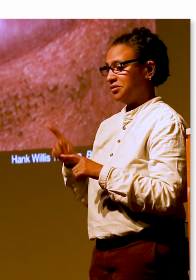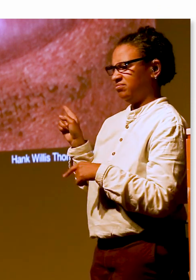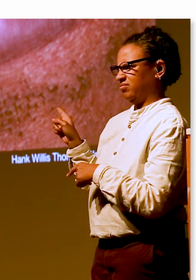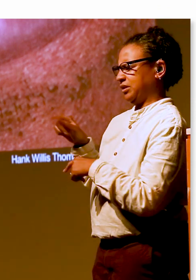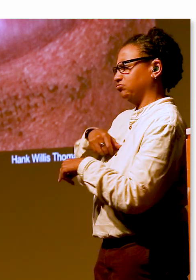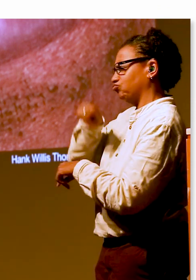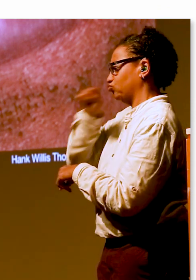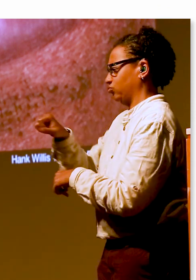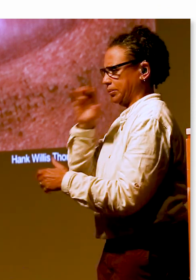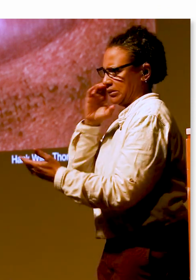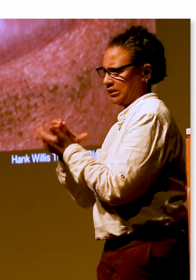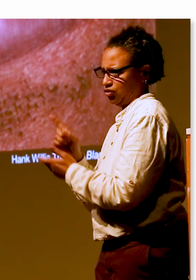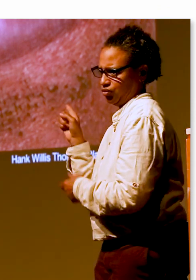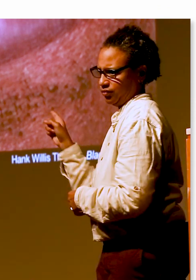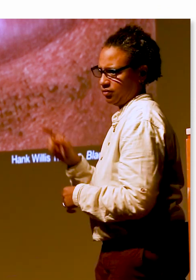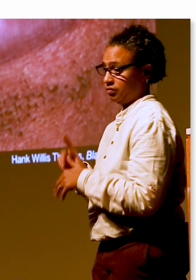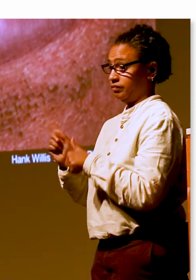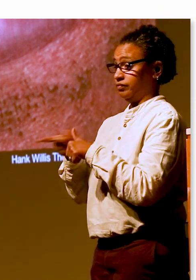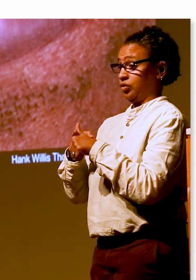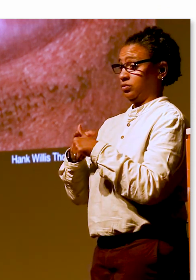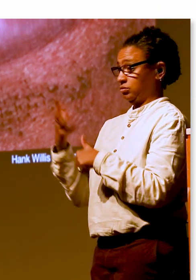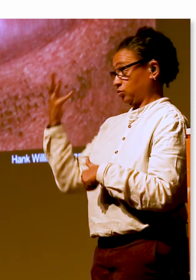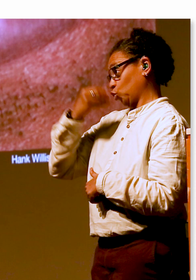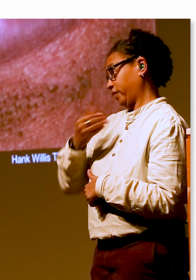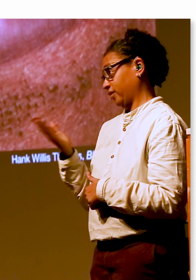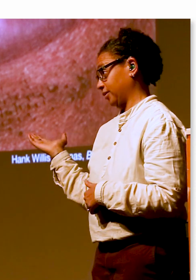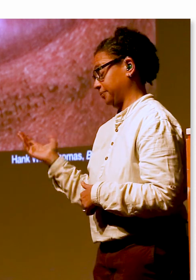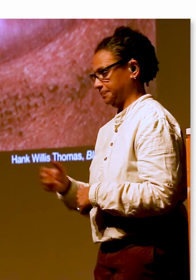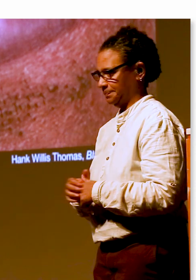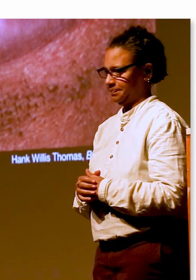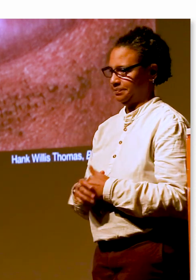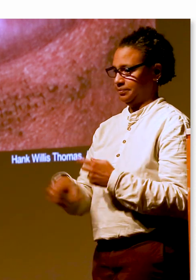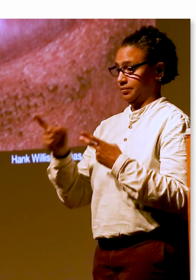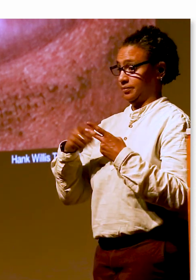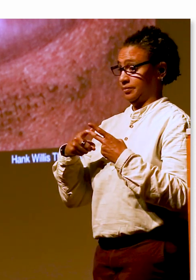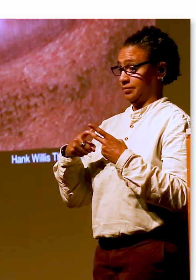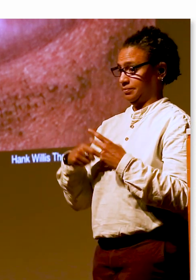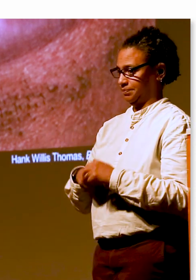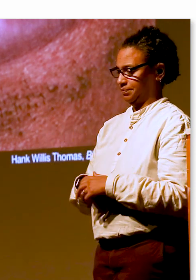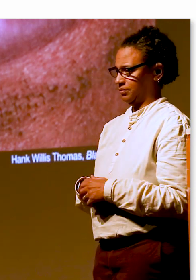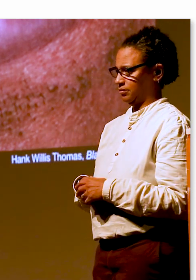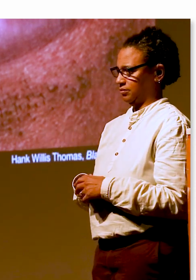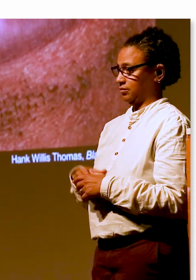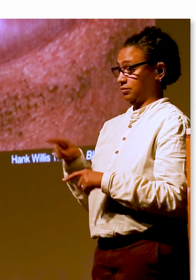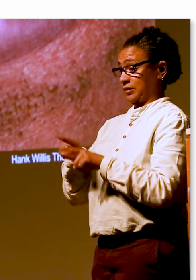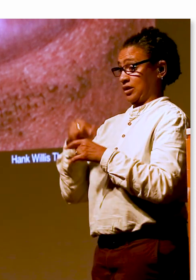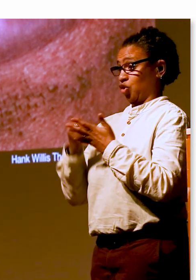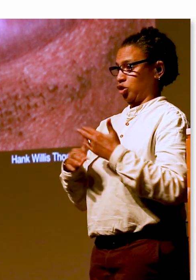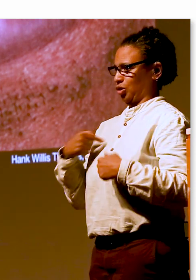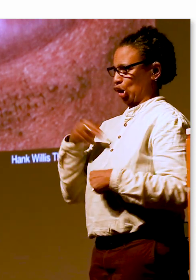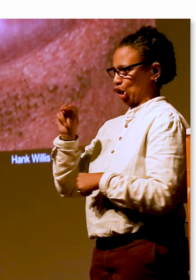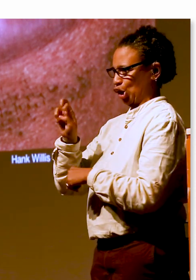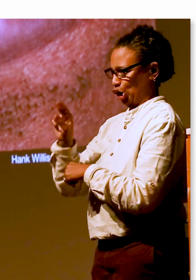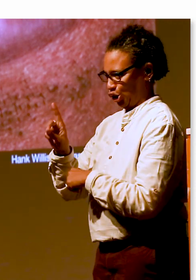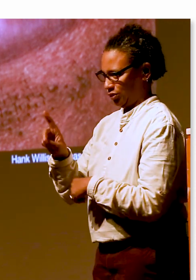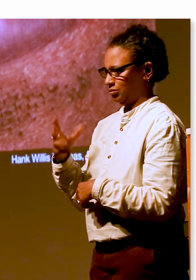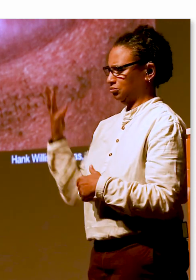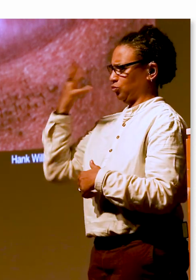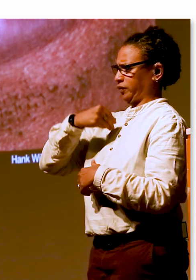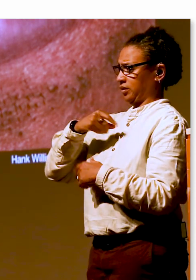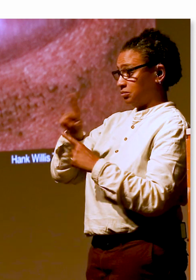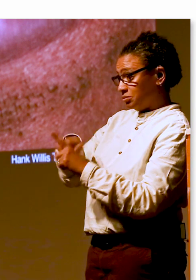just, one, beautiful. And I just want to say, like, as an art nerd, sometimes things can just be beautiful. They don't have to be particularly poignant. You can just